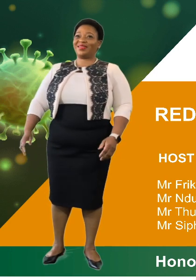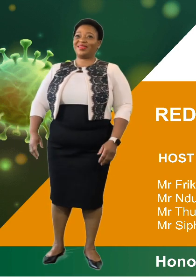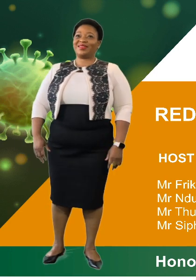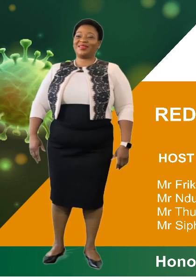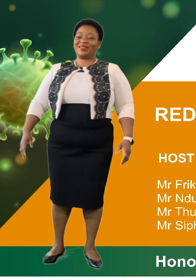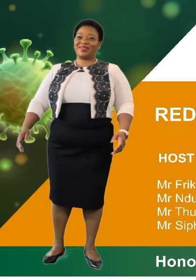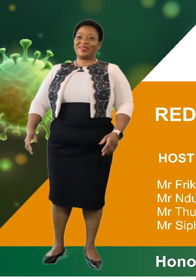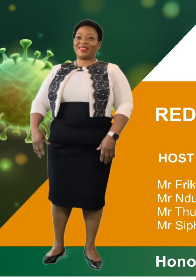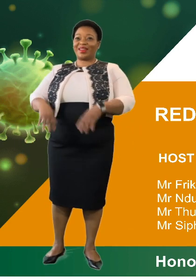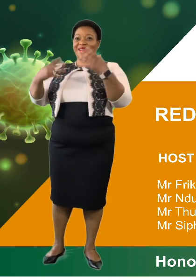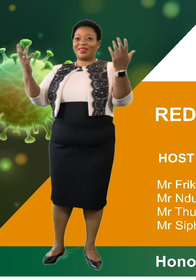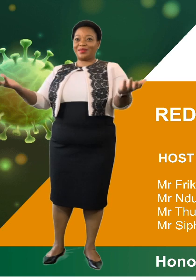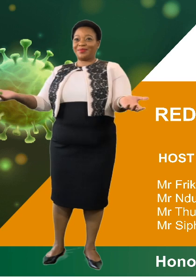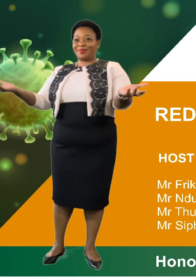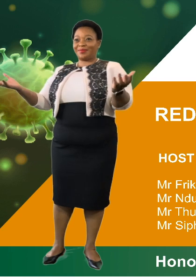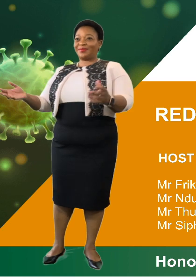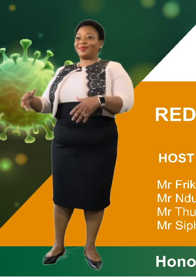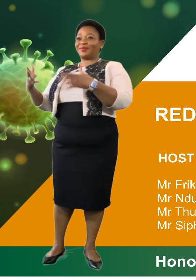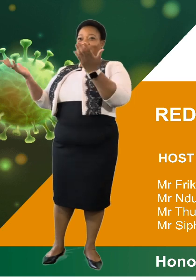back online.